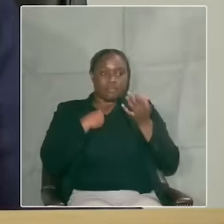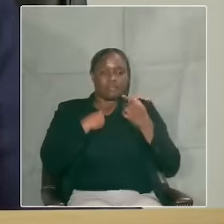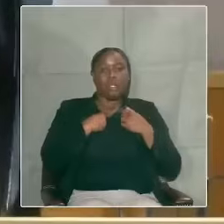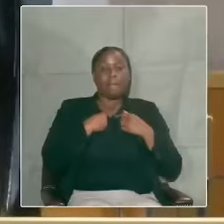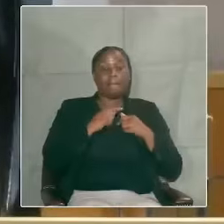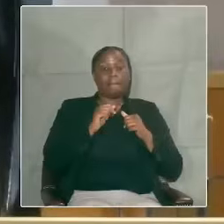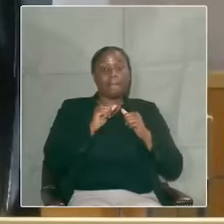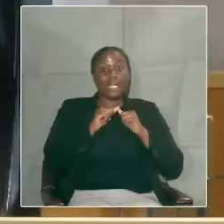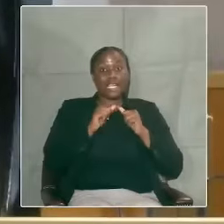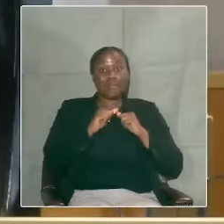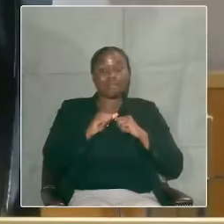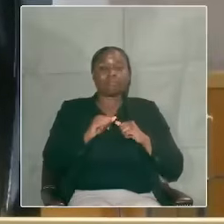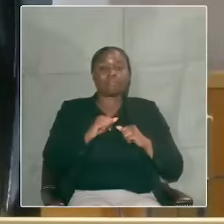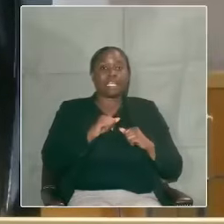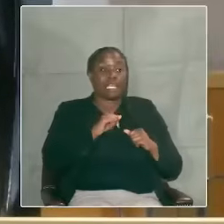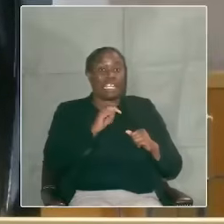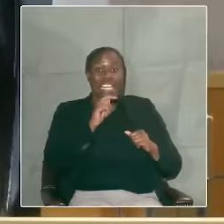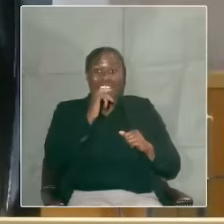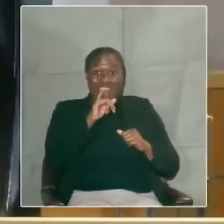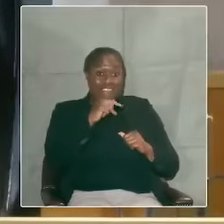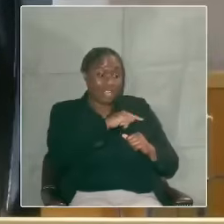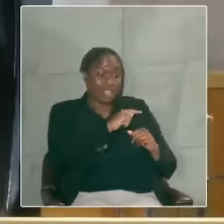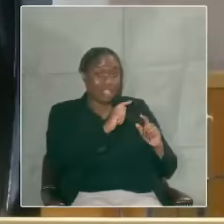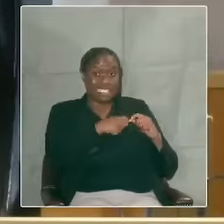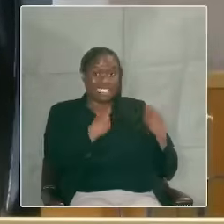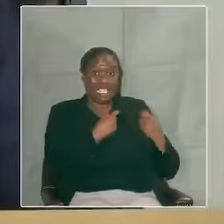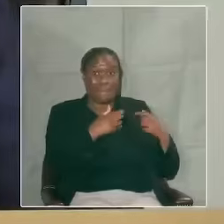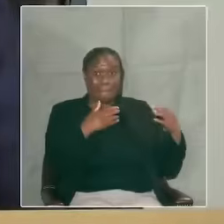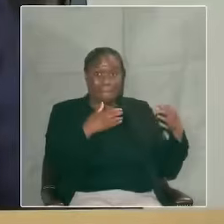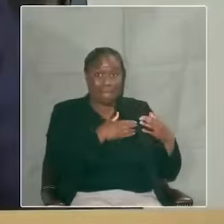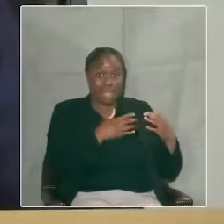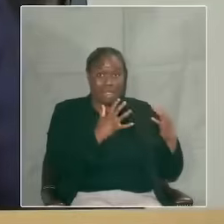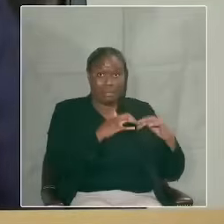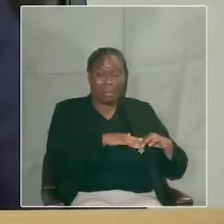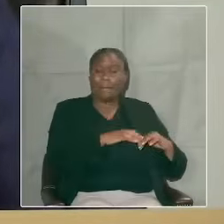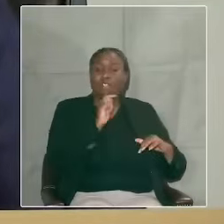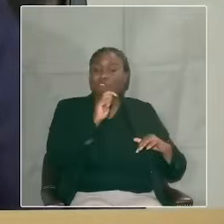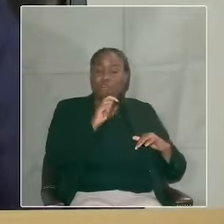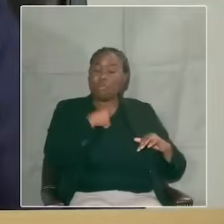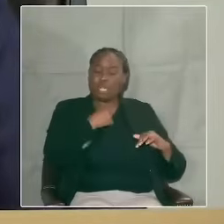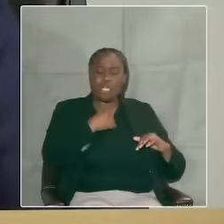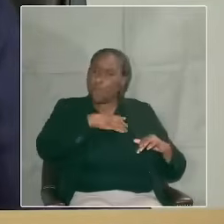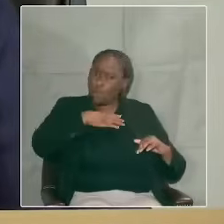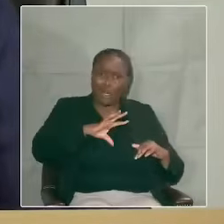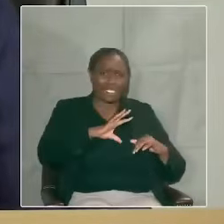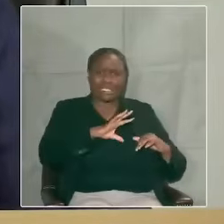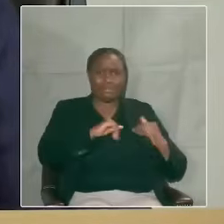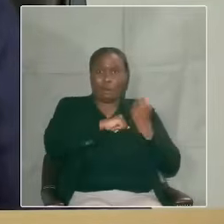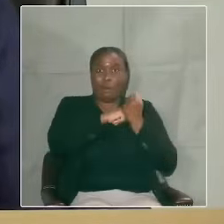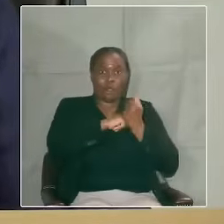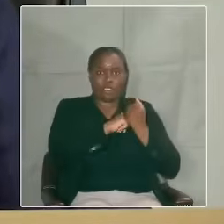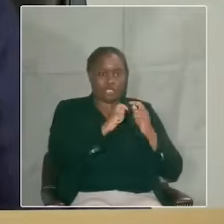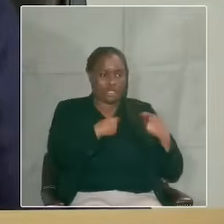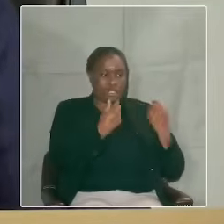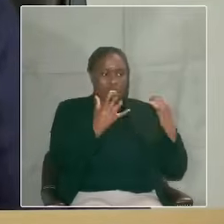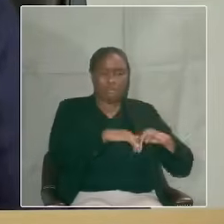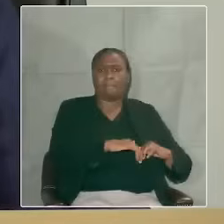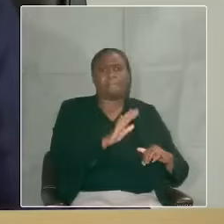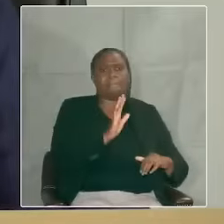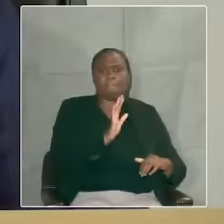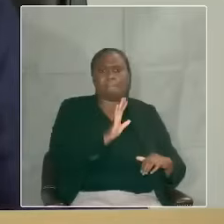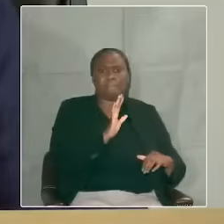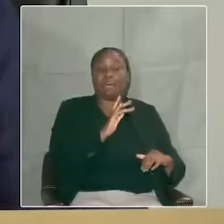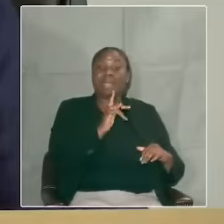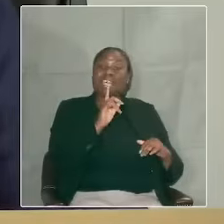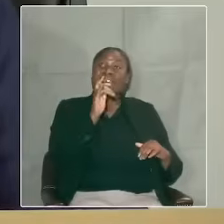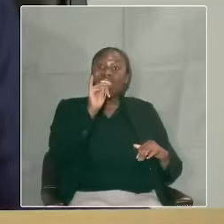if ultimately the PKDT was to be disbanded, which I was against, I did not want it to be